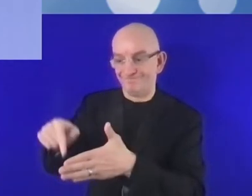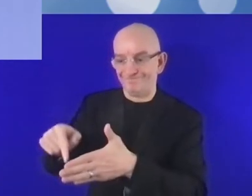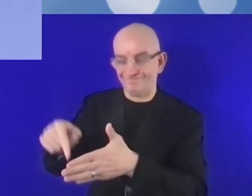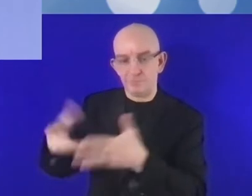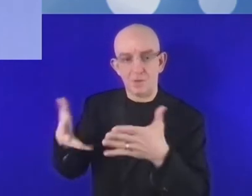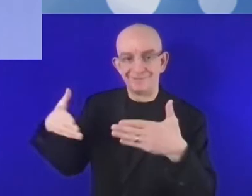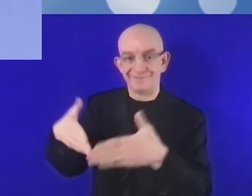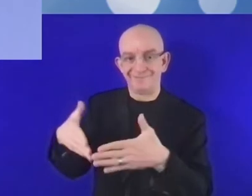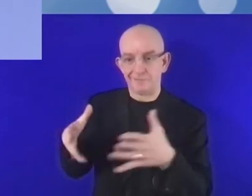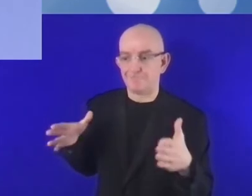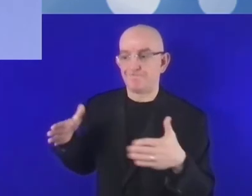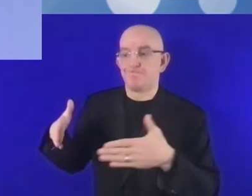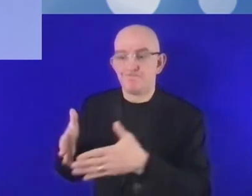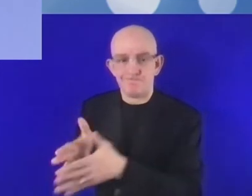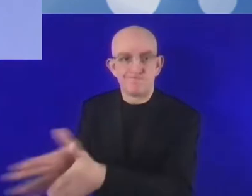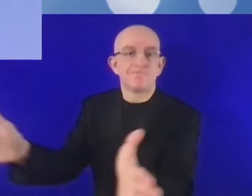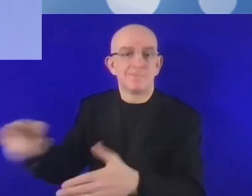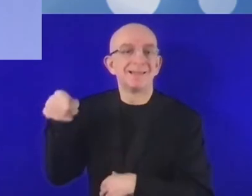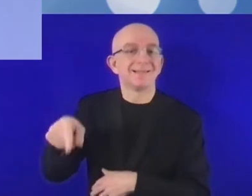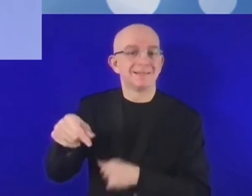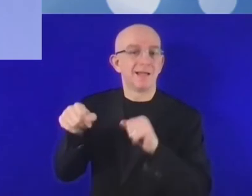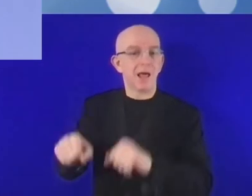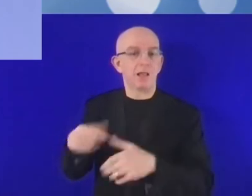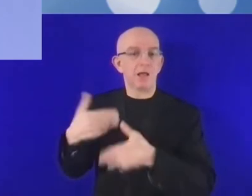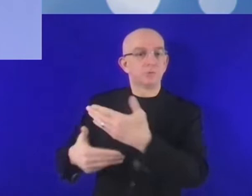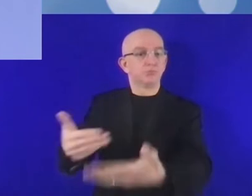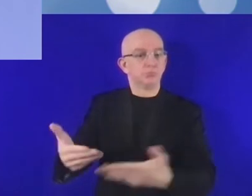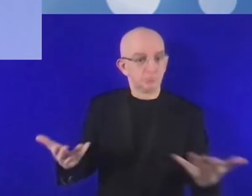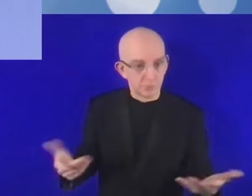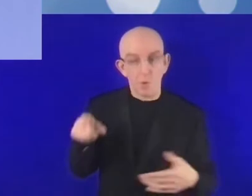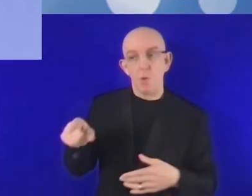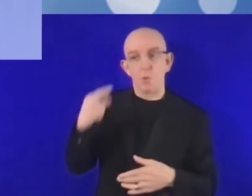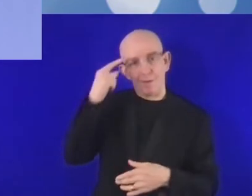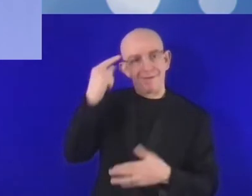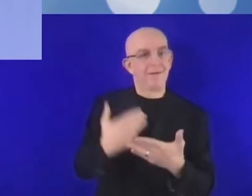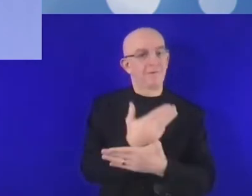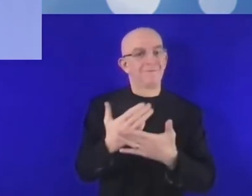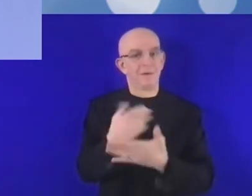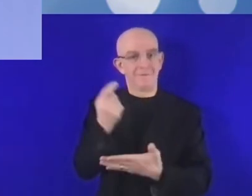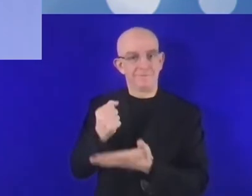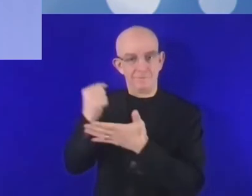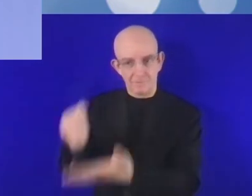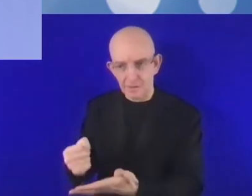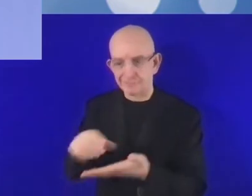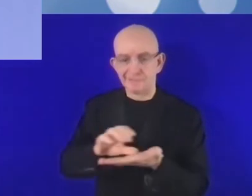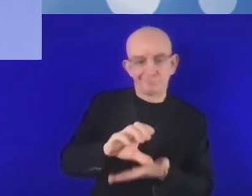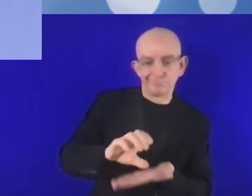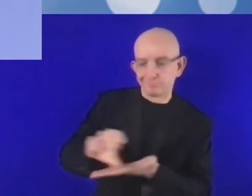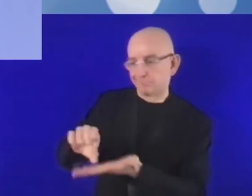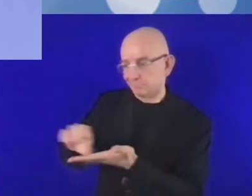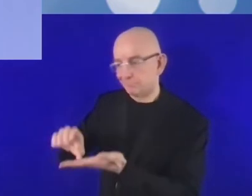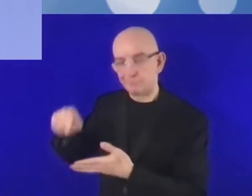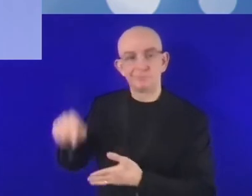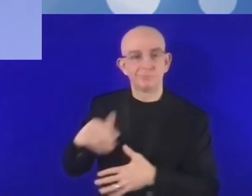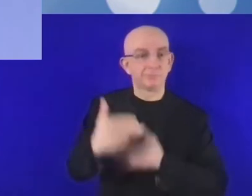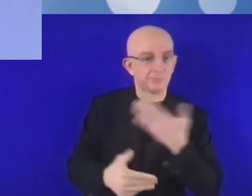focus from the beginning how it registers how it uh certifies and how we